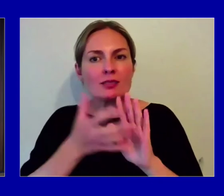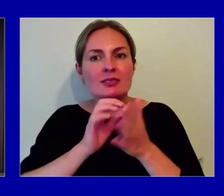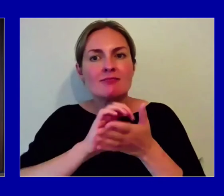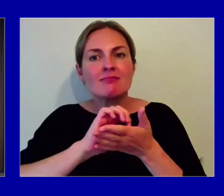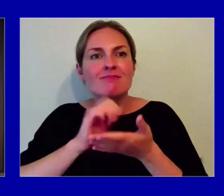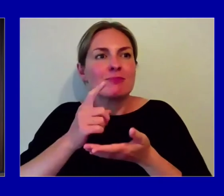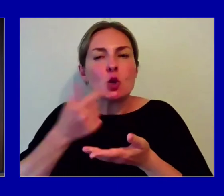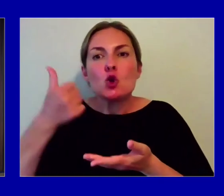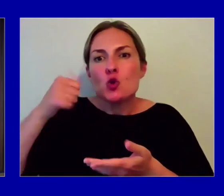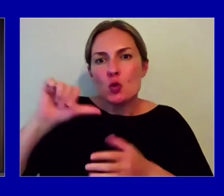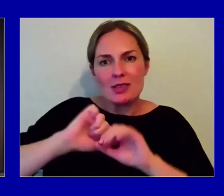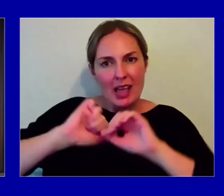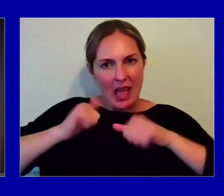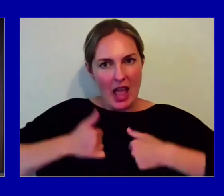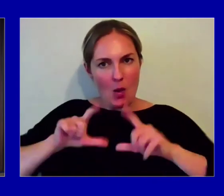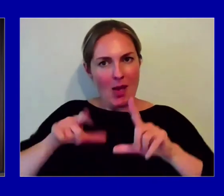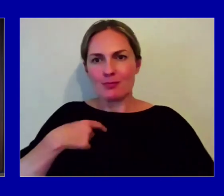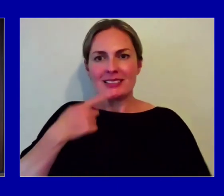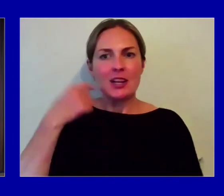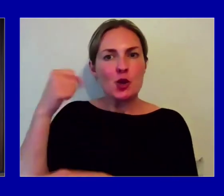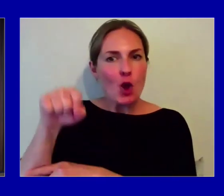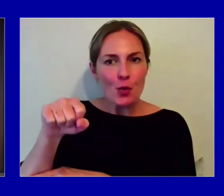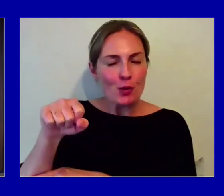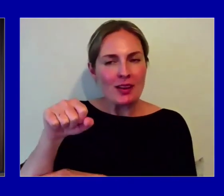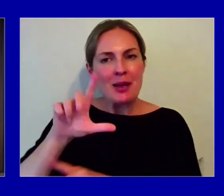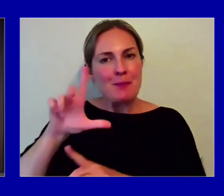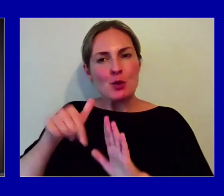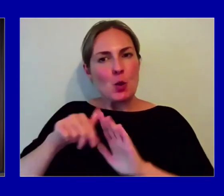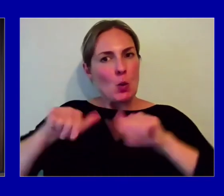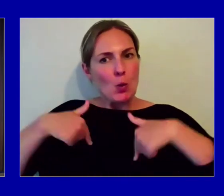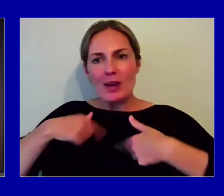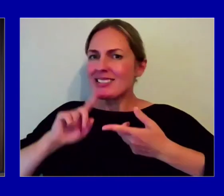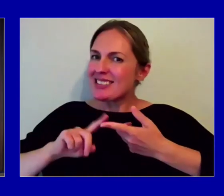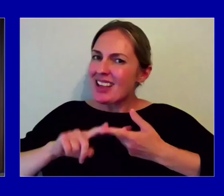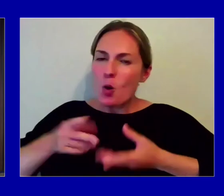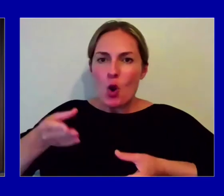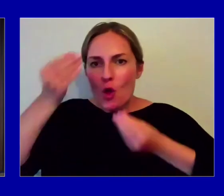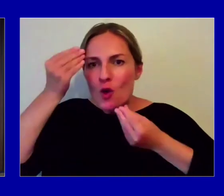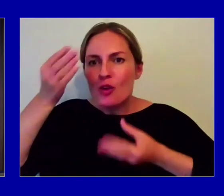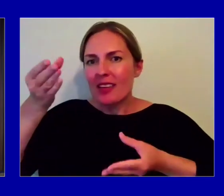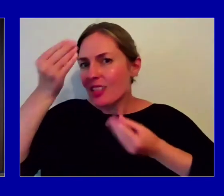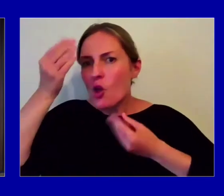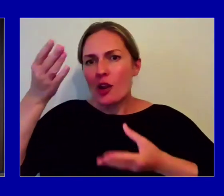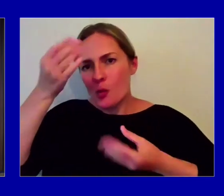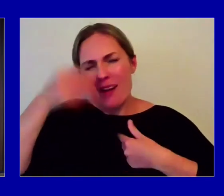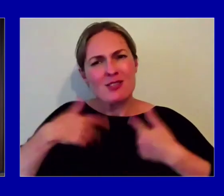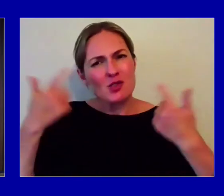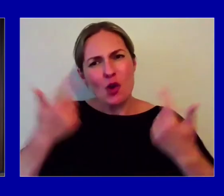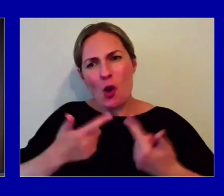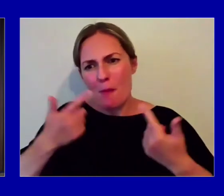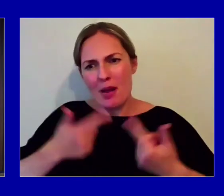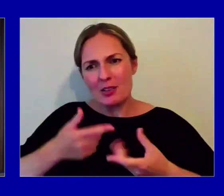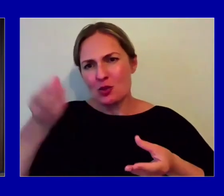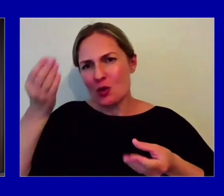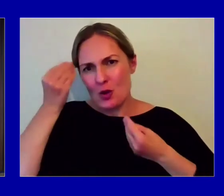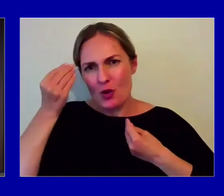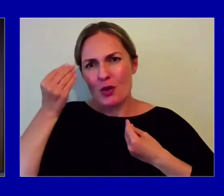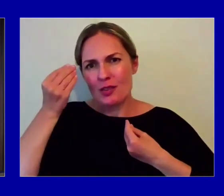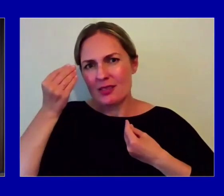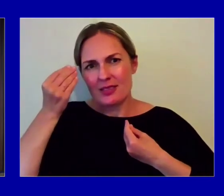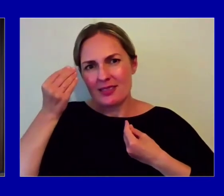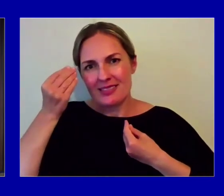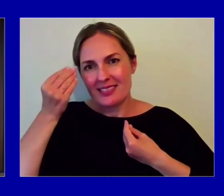haven't learned that language yet. Like we're still learning. We've got so much to learn. And, um, as uncle said here, like I probably won't, you know, get there